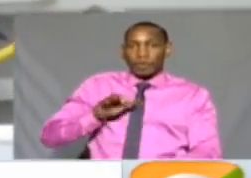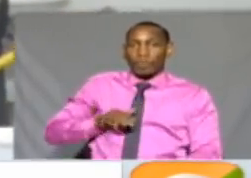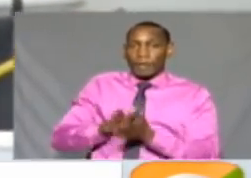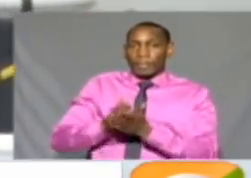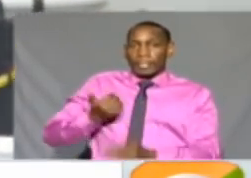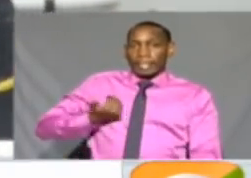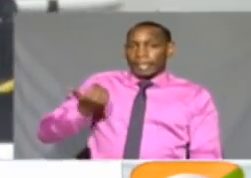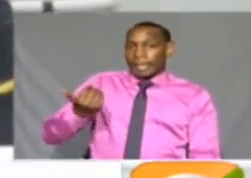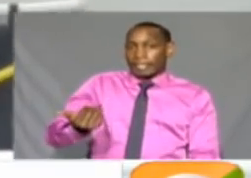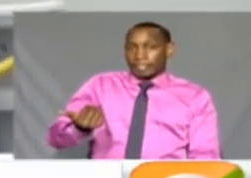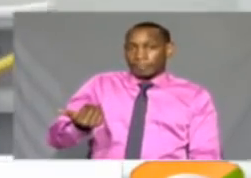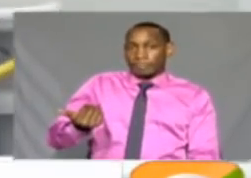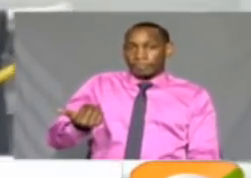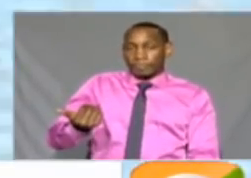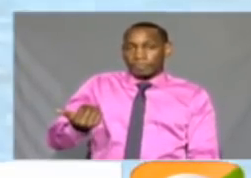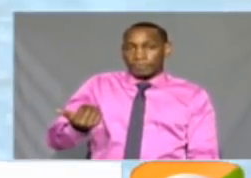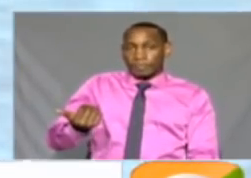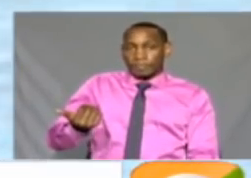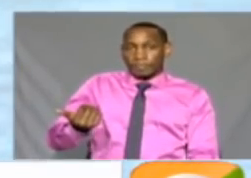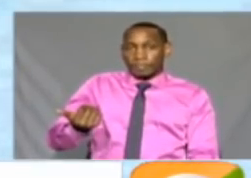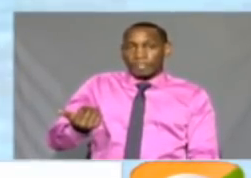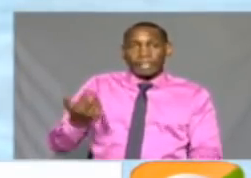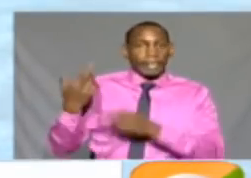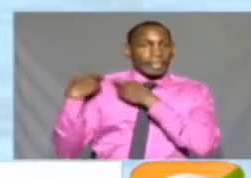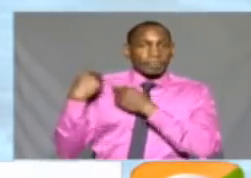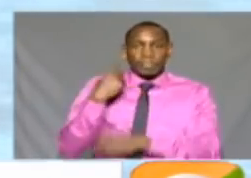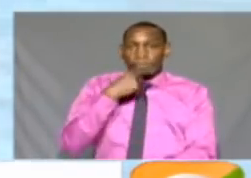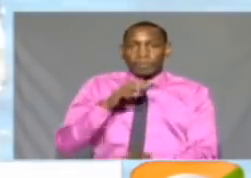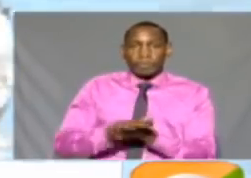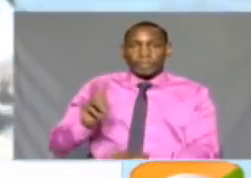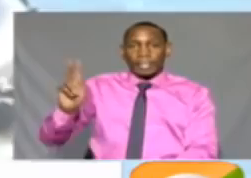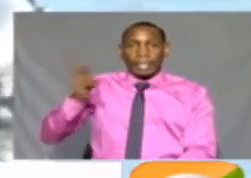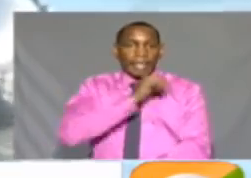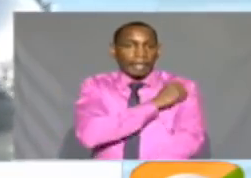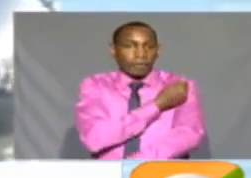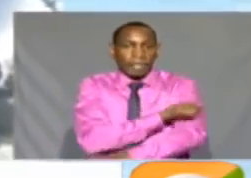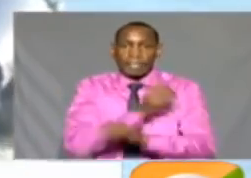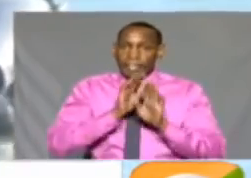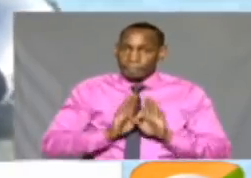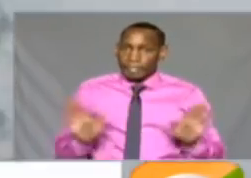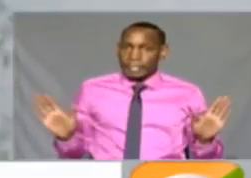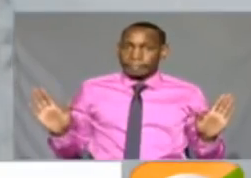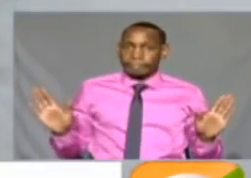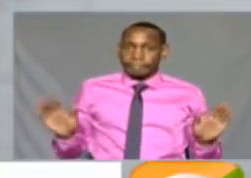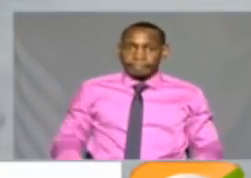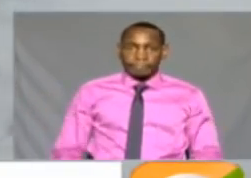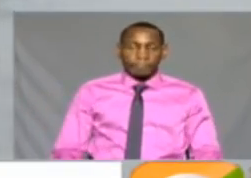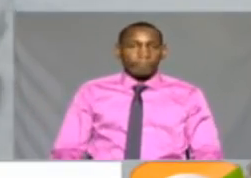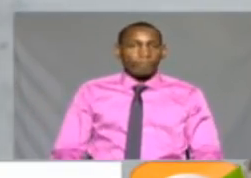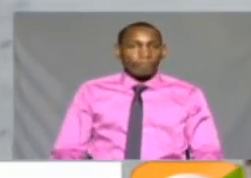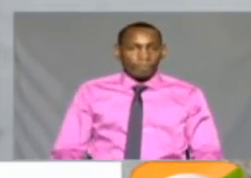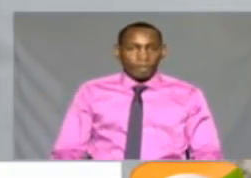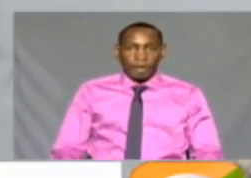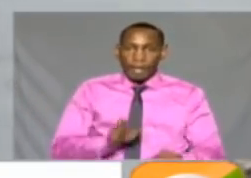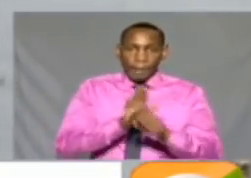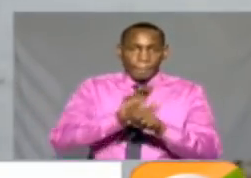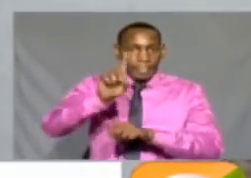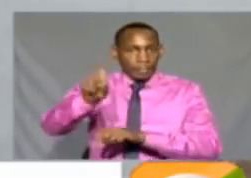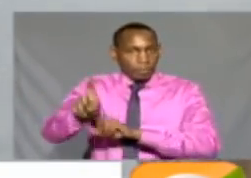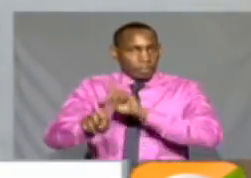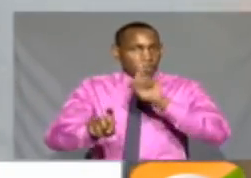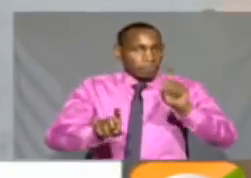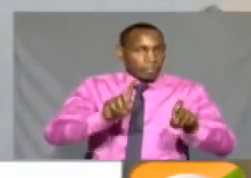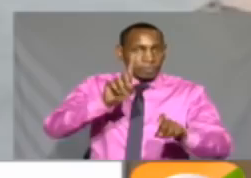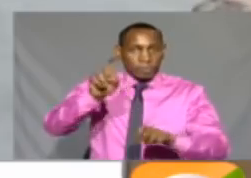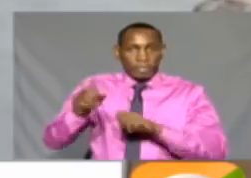child, her blood is basically on the hands of Kenyan authorities, period. And lots of questions to be asked,